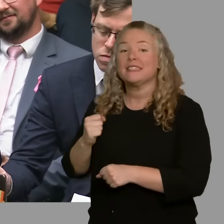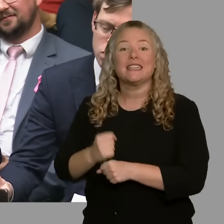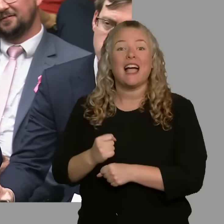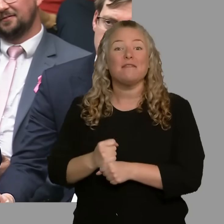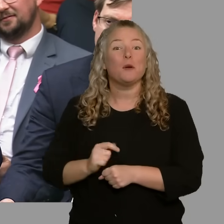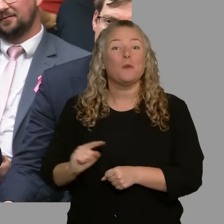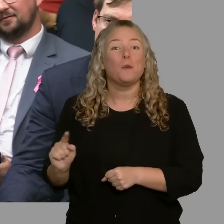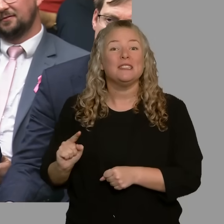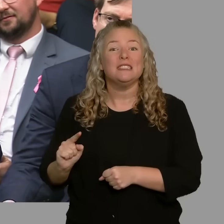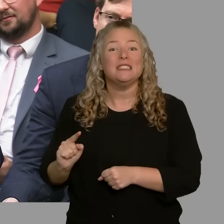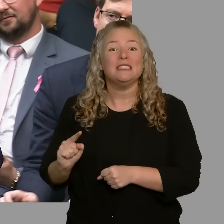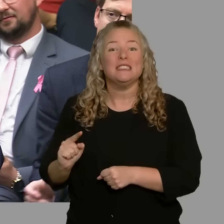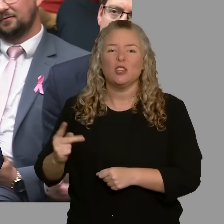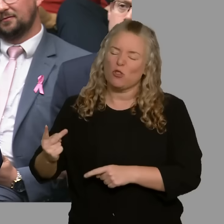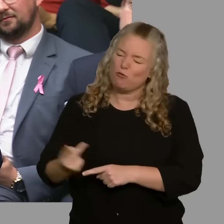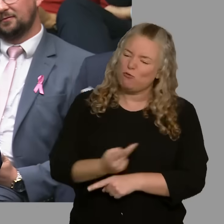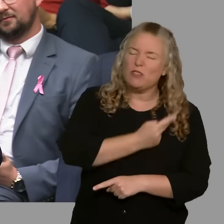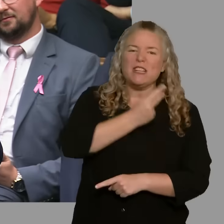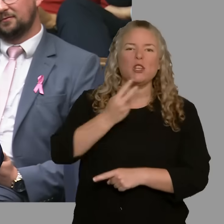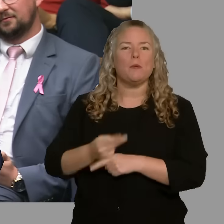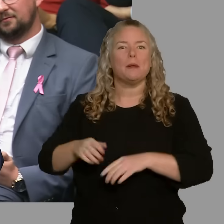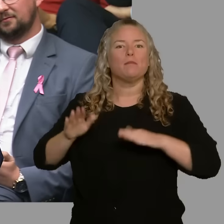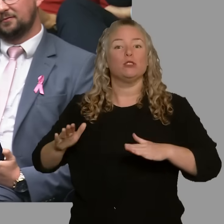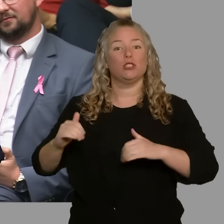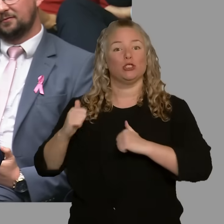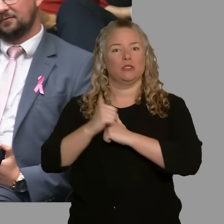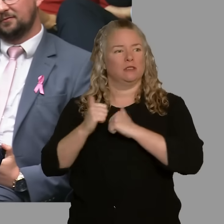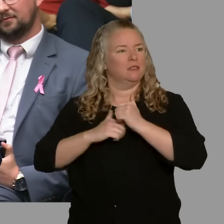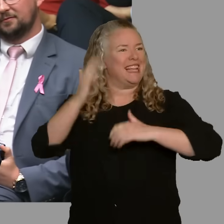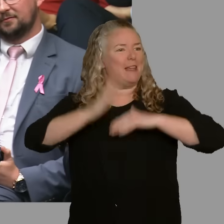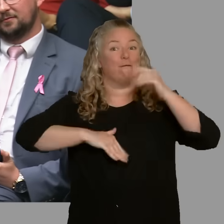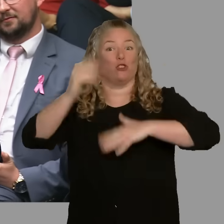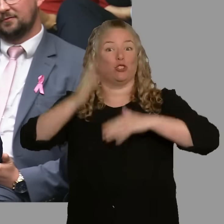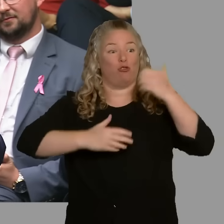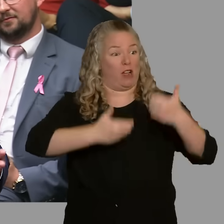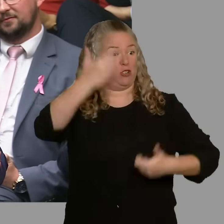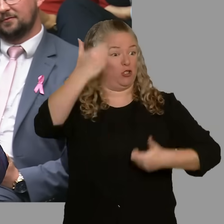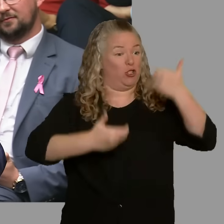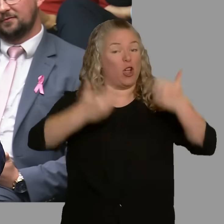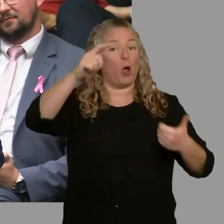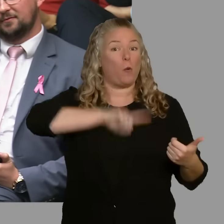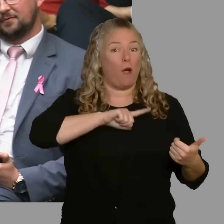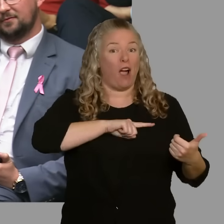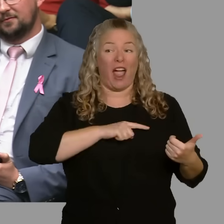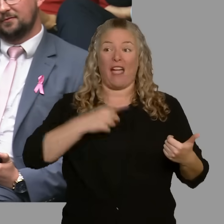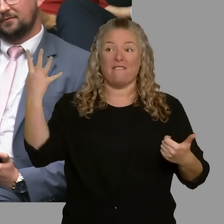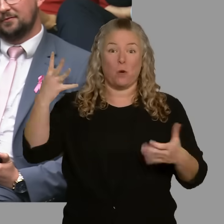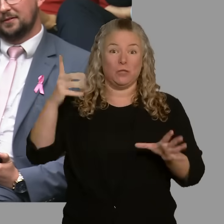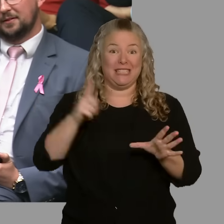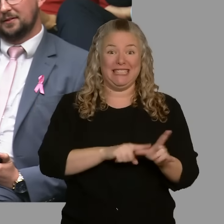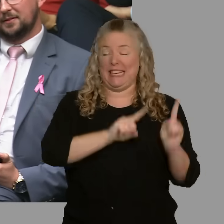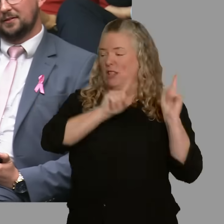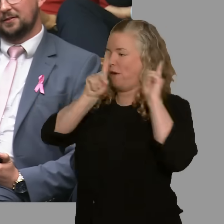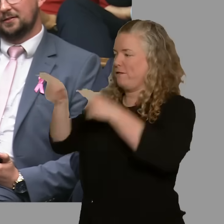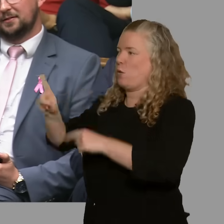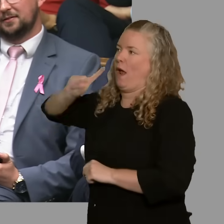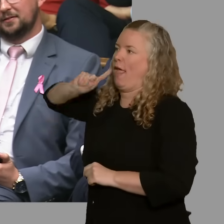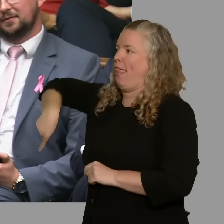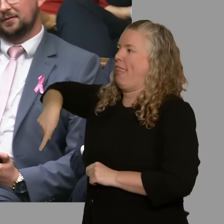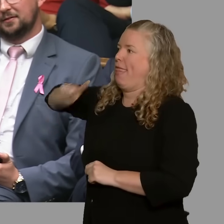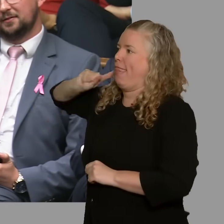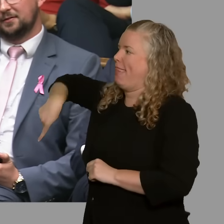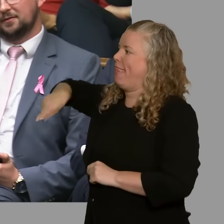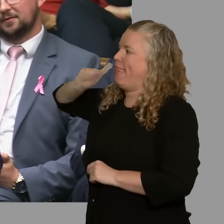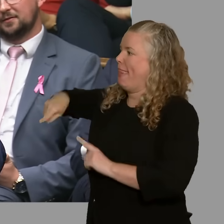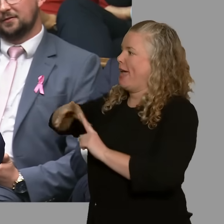in the A226 Galley Hill Road in Swampscombe in my constituency, which collapsed more than 2 years ago with no